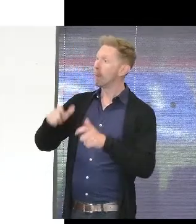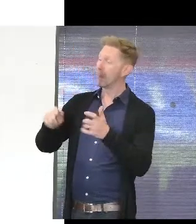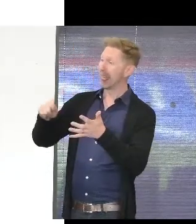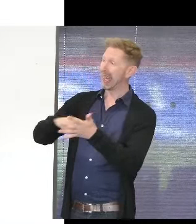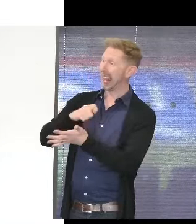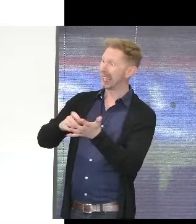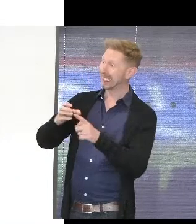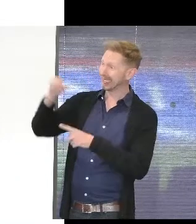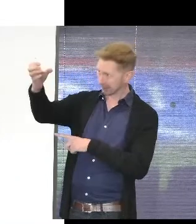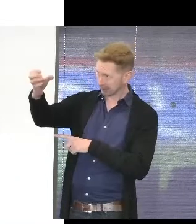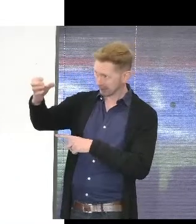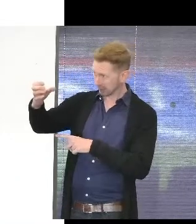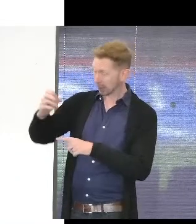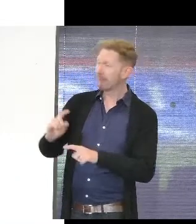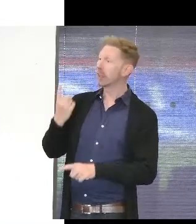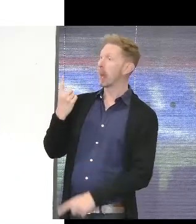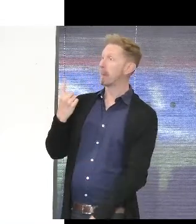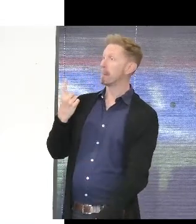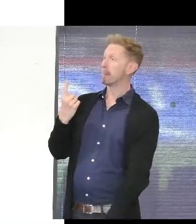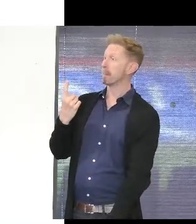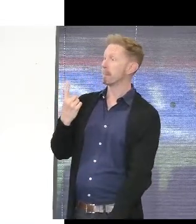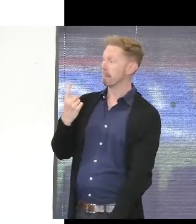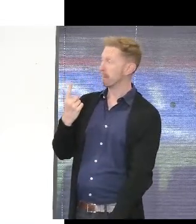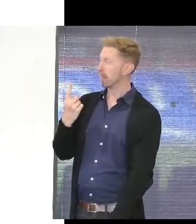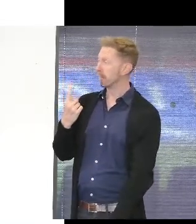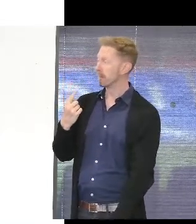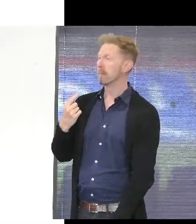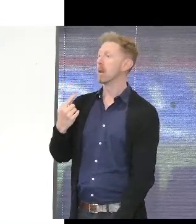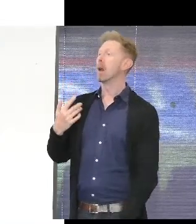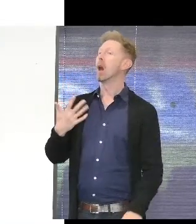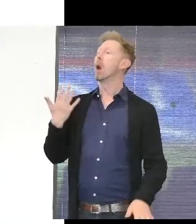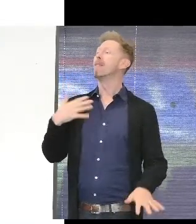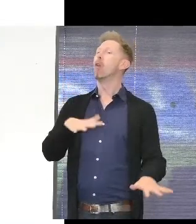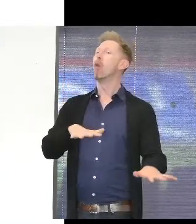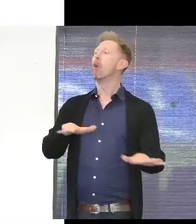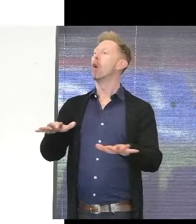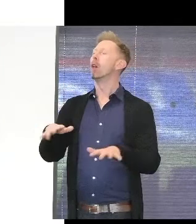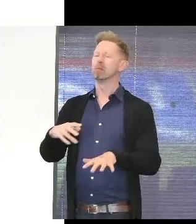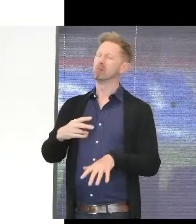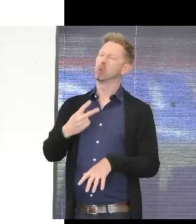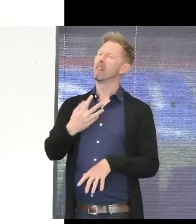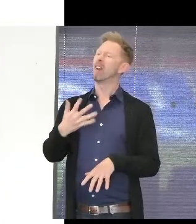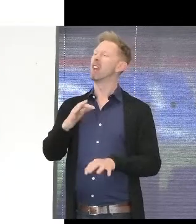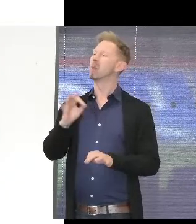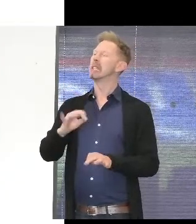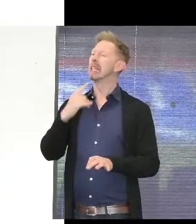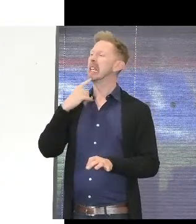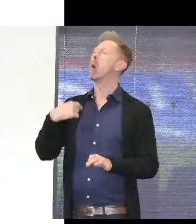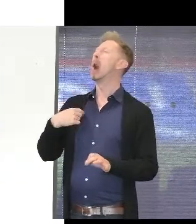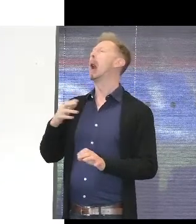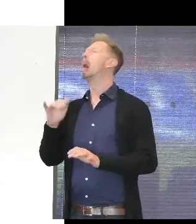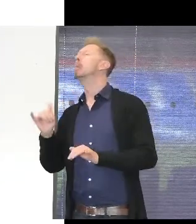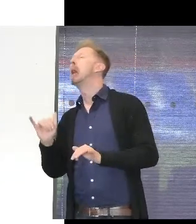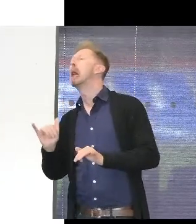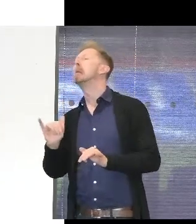the first election they could have stood in, and when you actually looked, only about 25% of people said that was their aspiration. So when you're talking 4